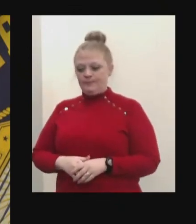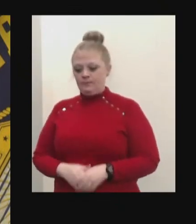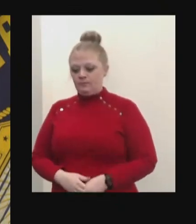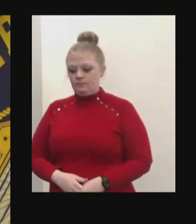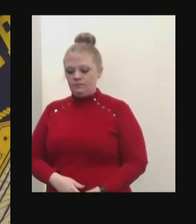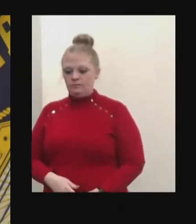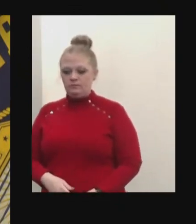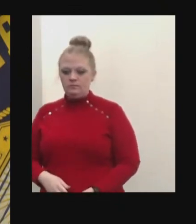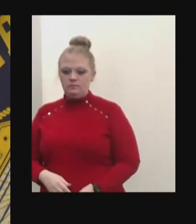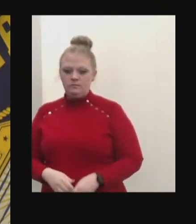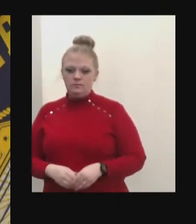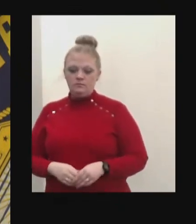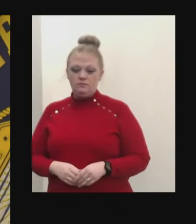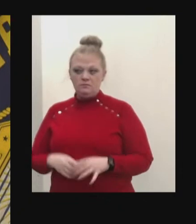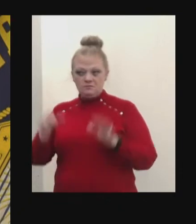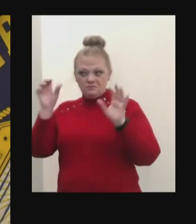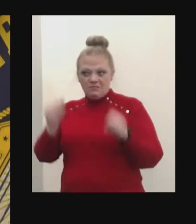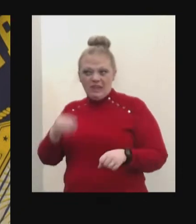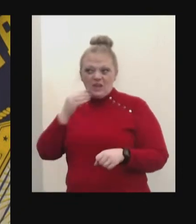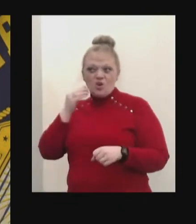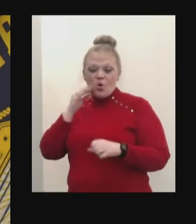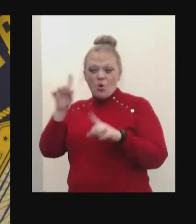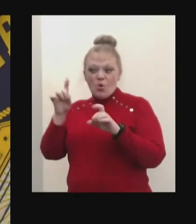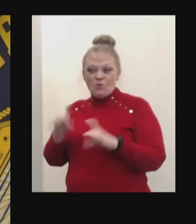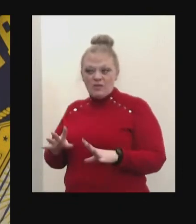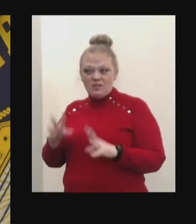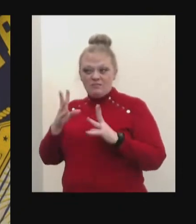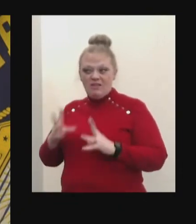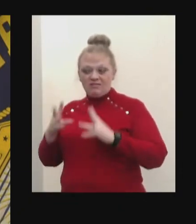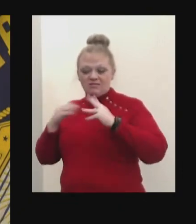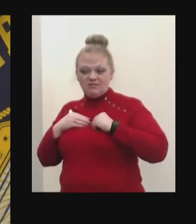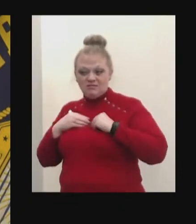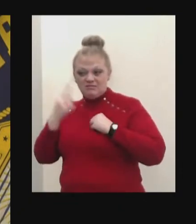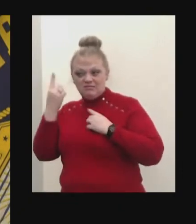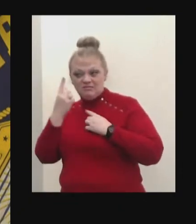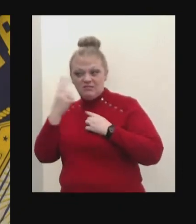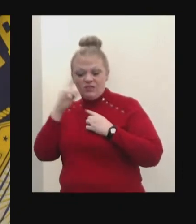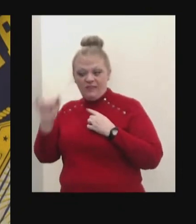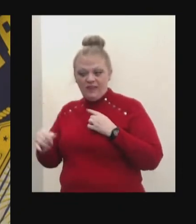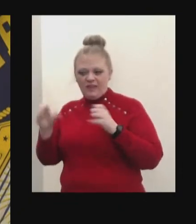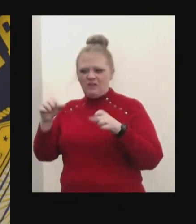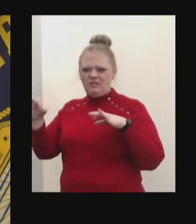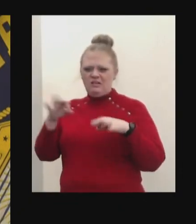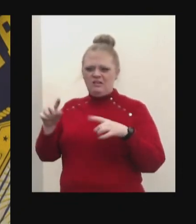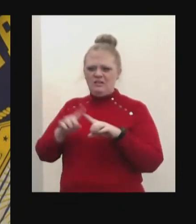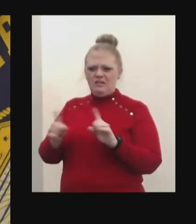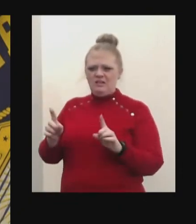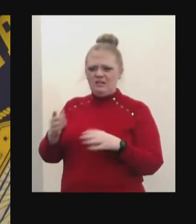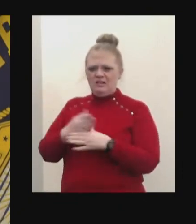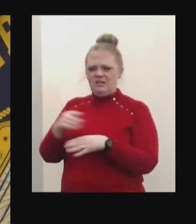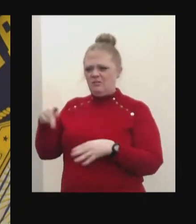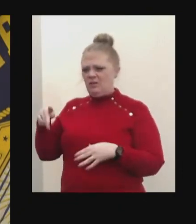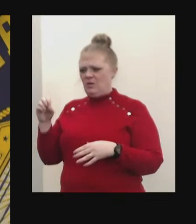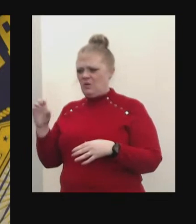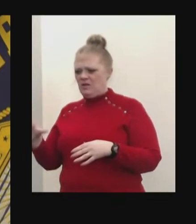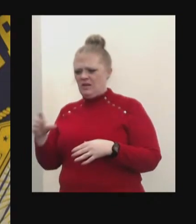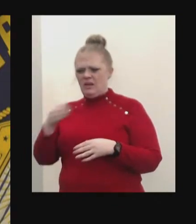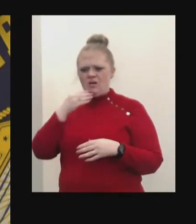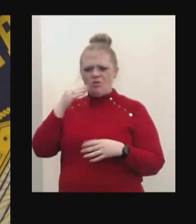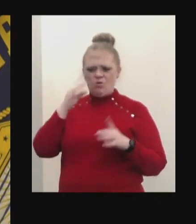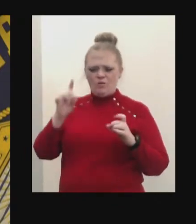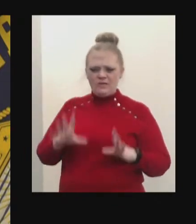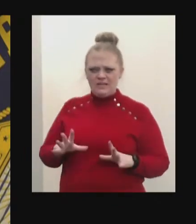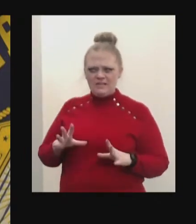Could home tests be considered for something like that? And could you explain the difference between point of care and home testing,